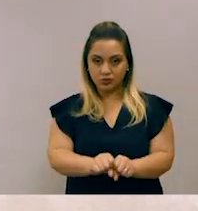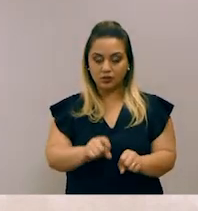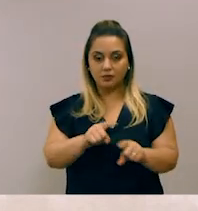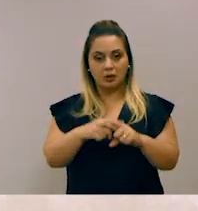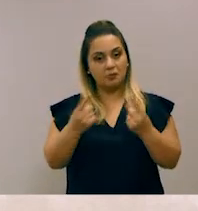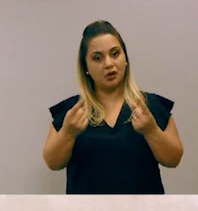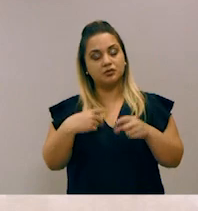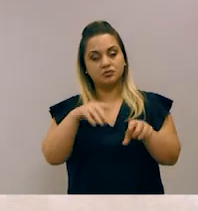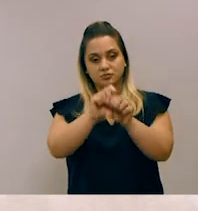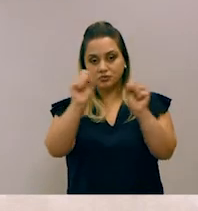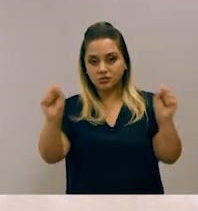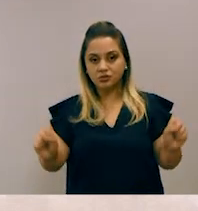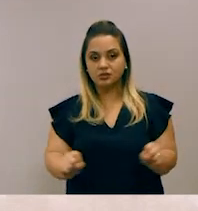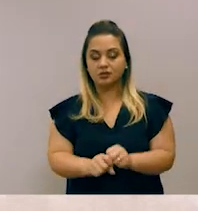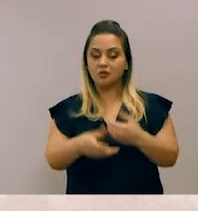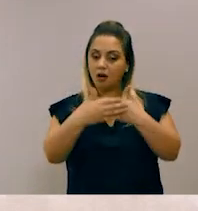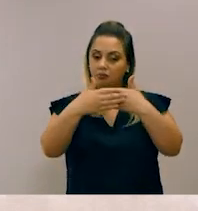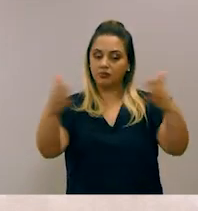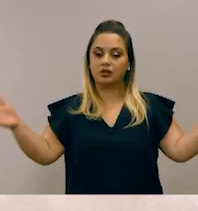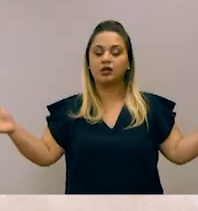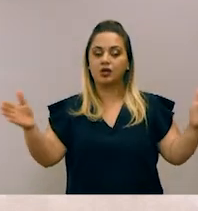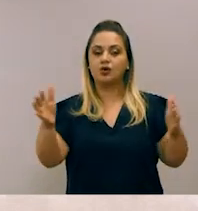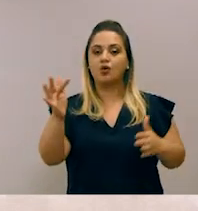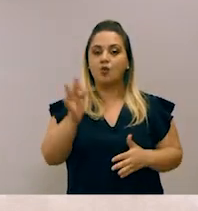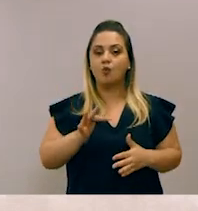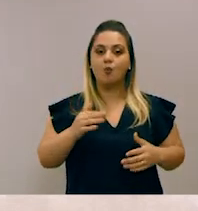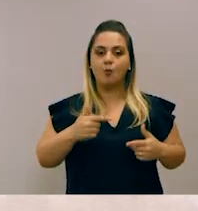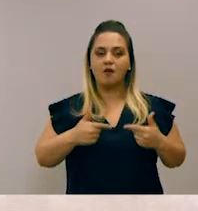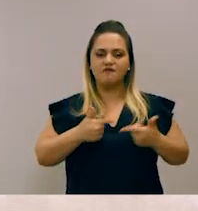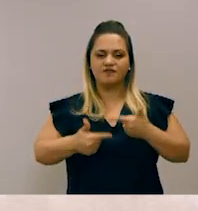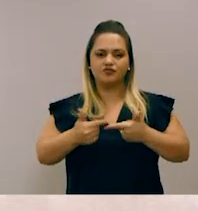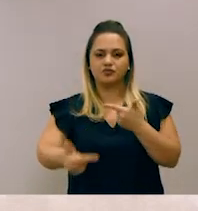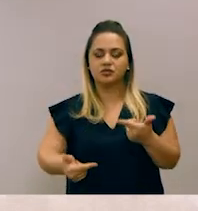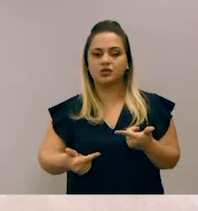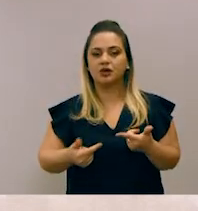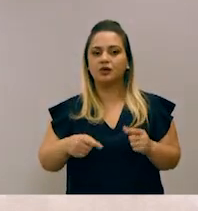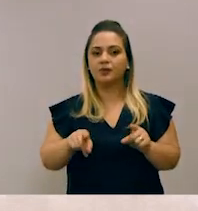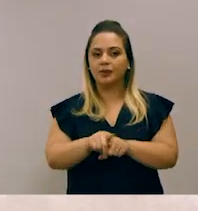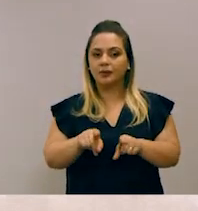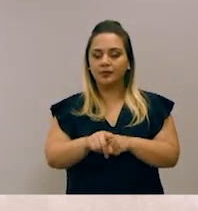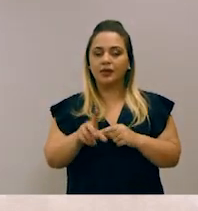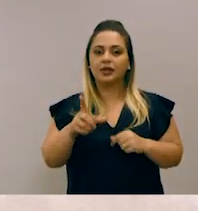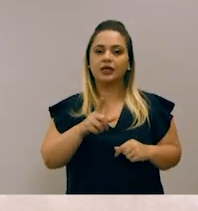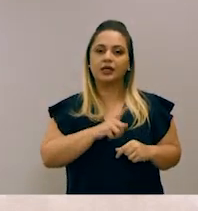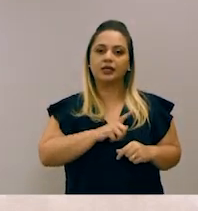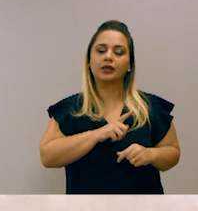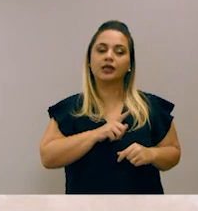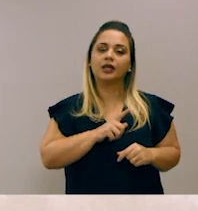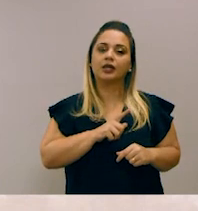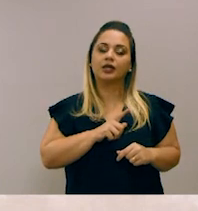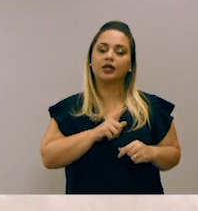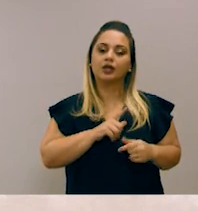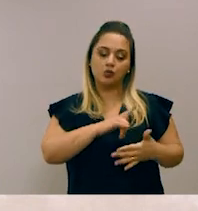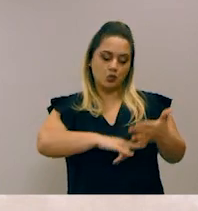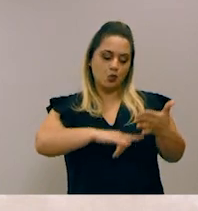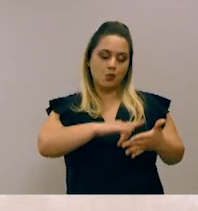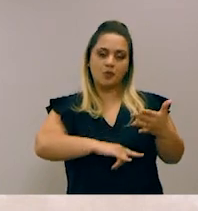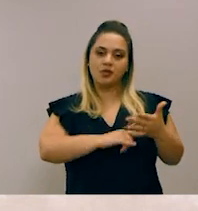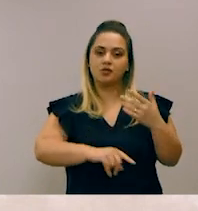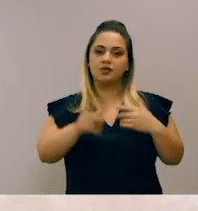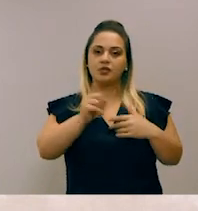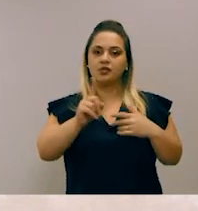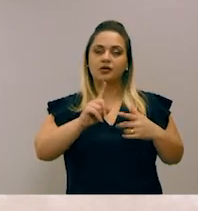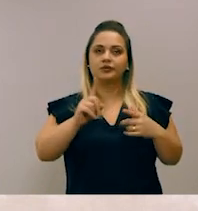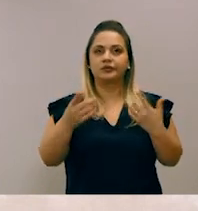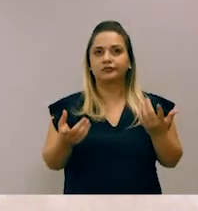requirement of the system. The system opened a functionality that, if the document does not